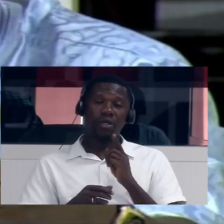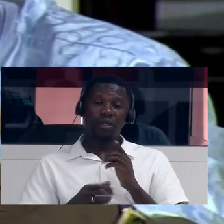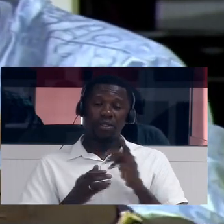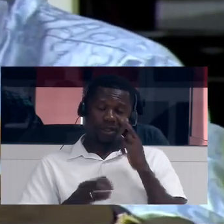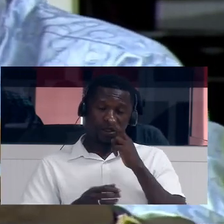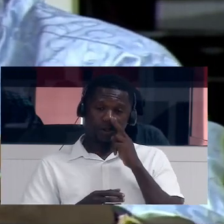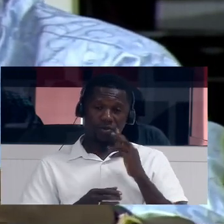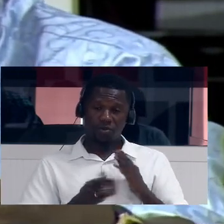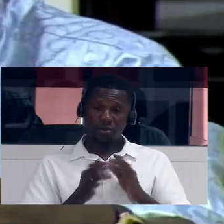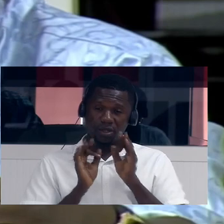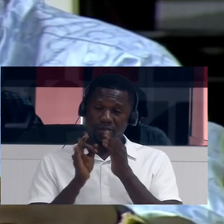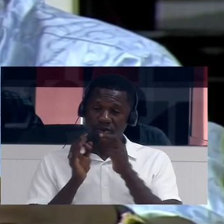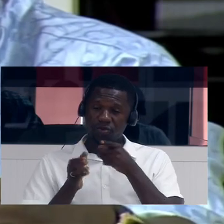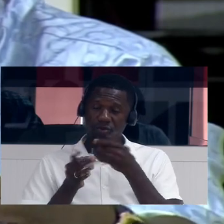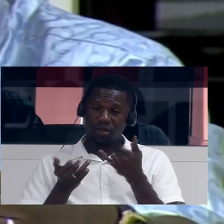here